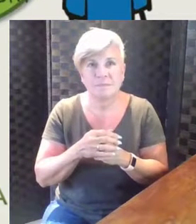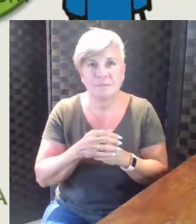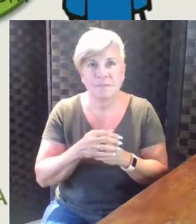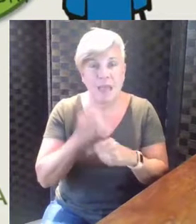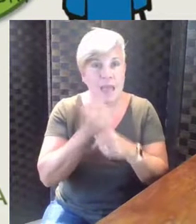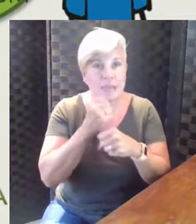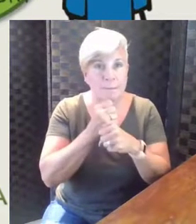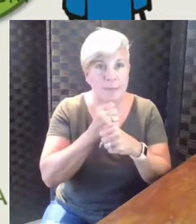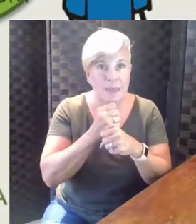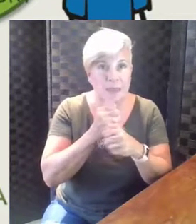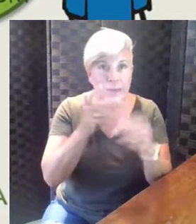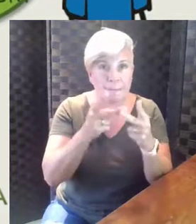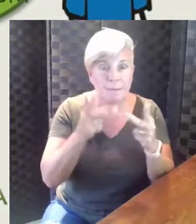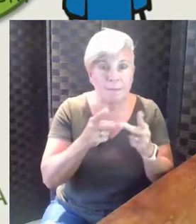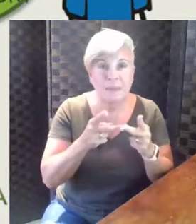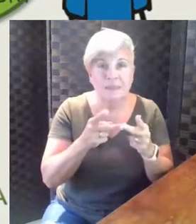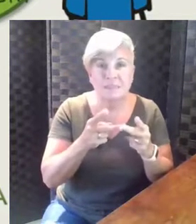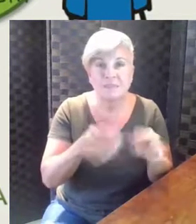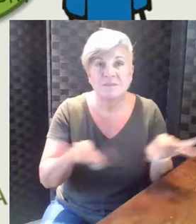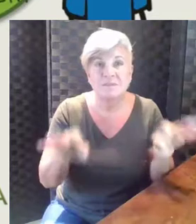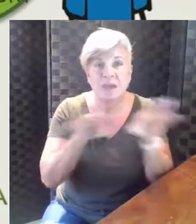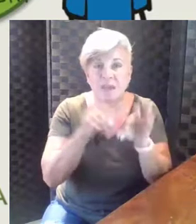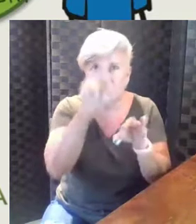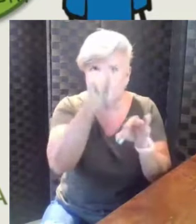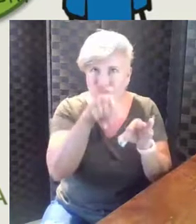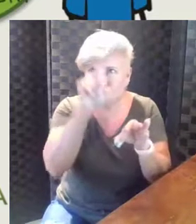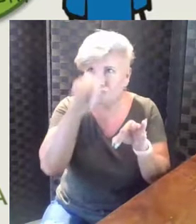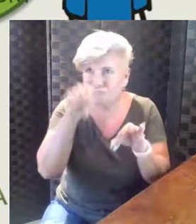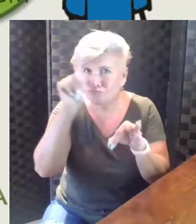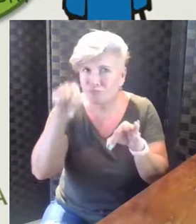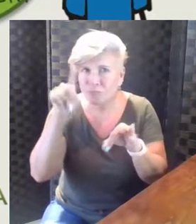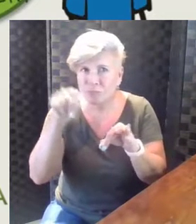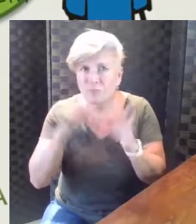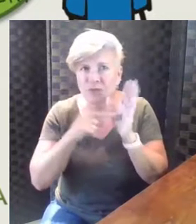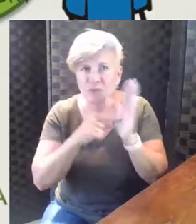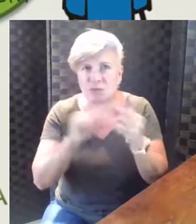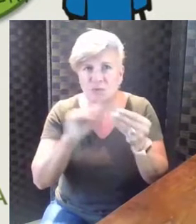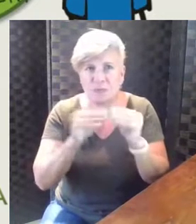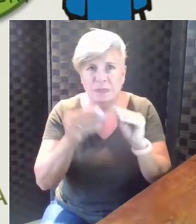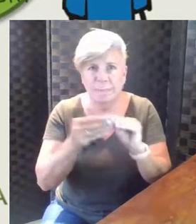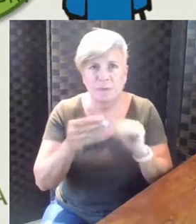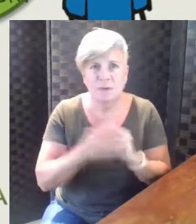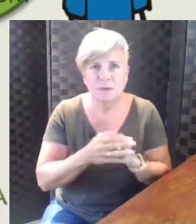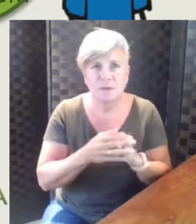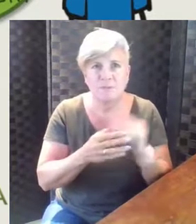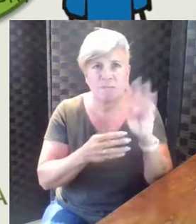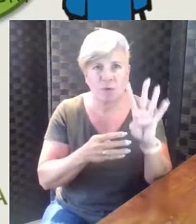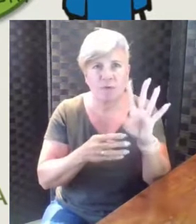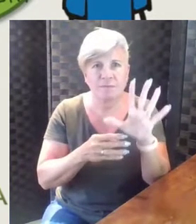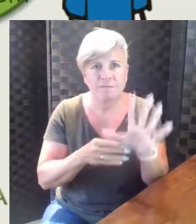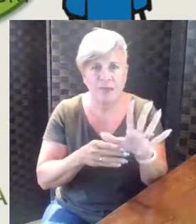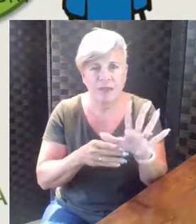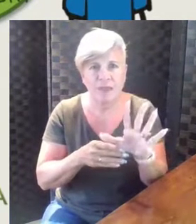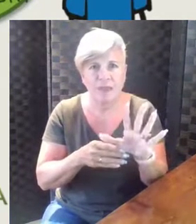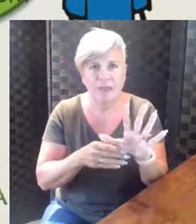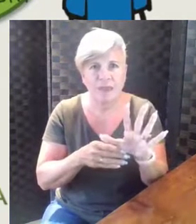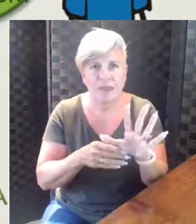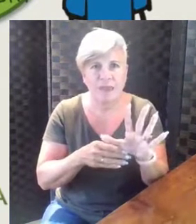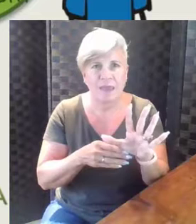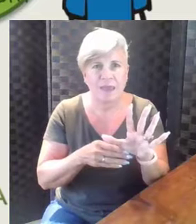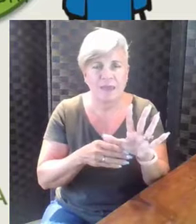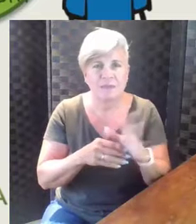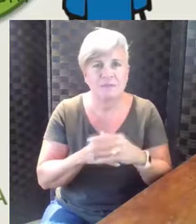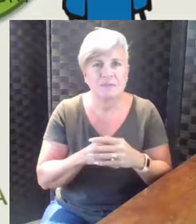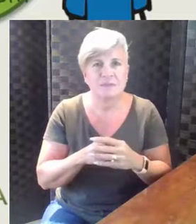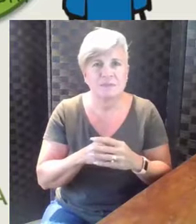I can make place value blocks or draw them to show my numbers. I have 40